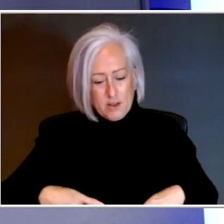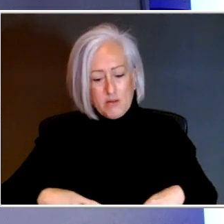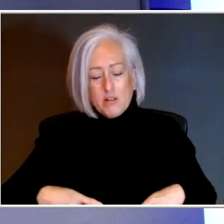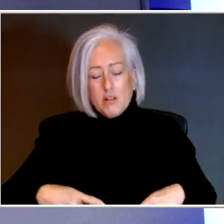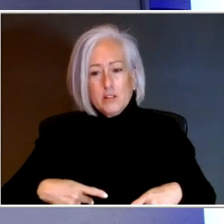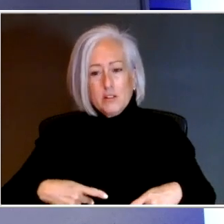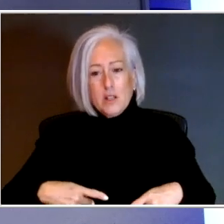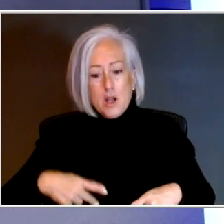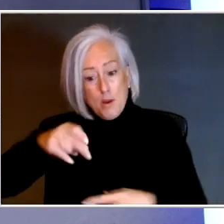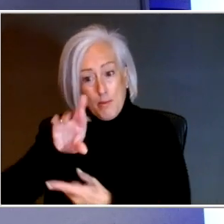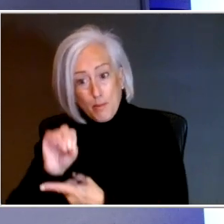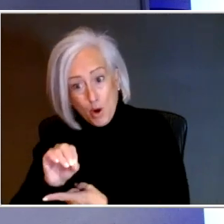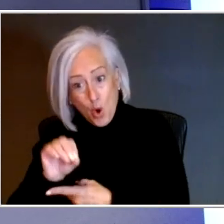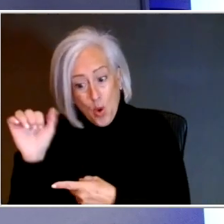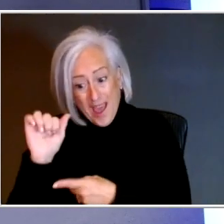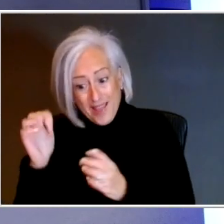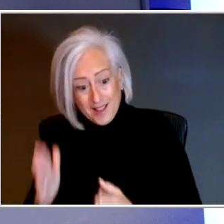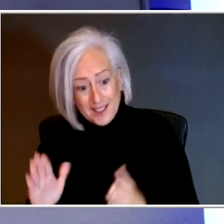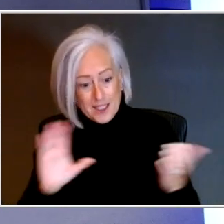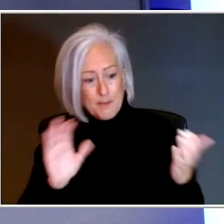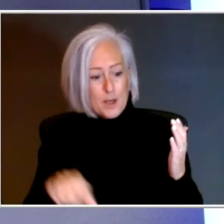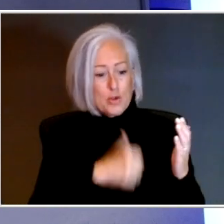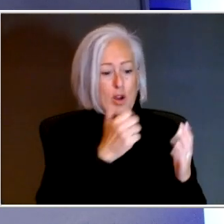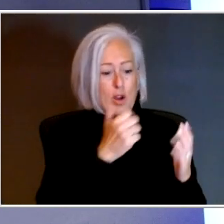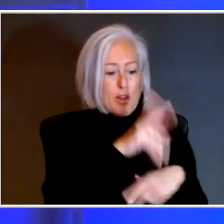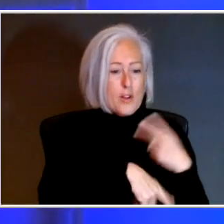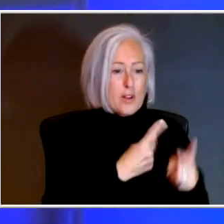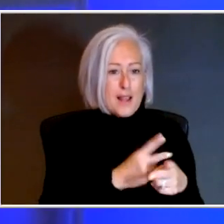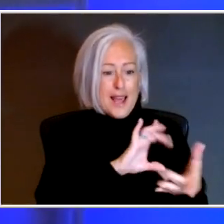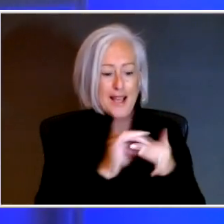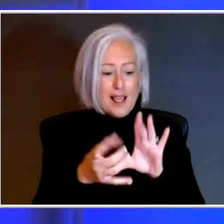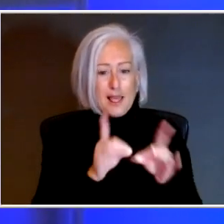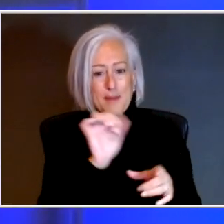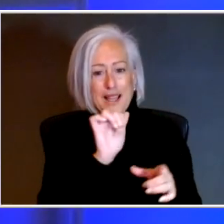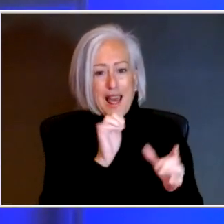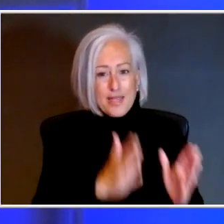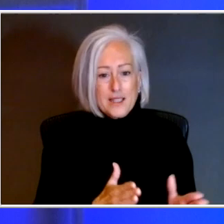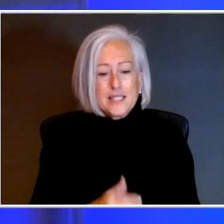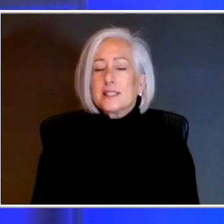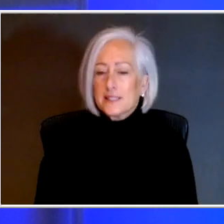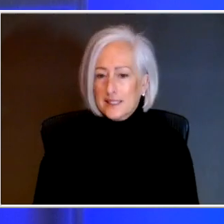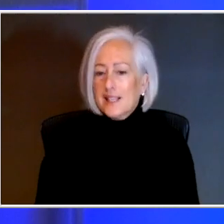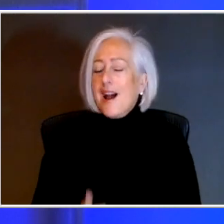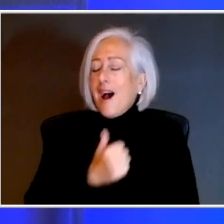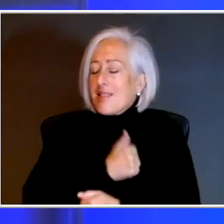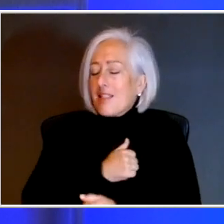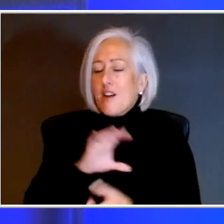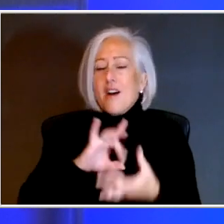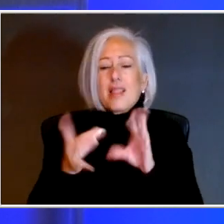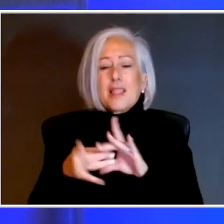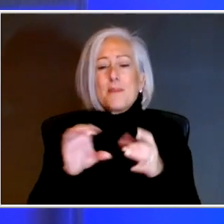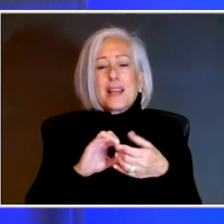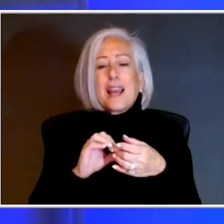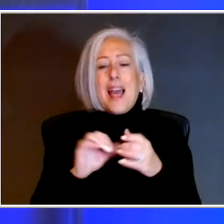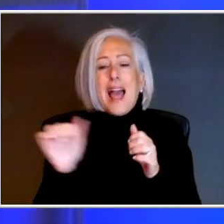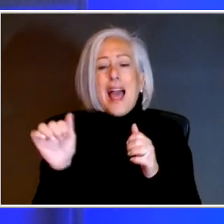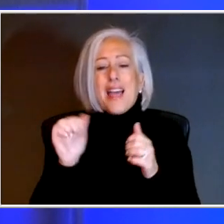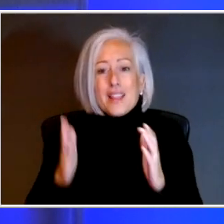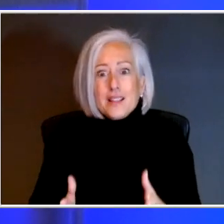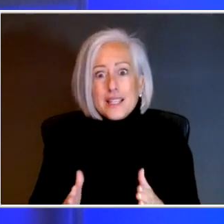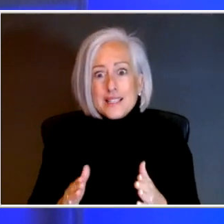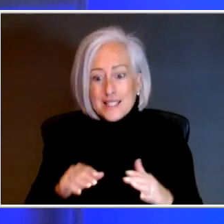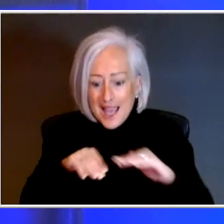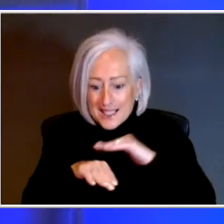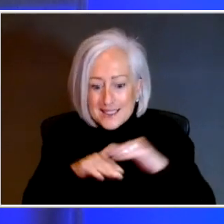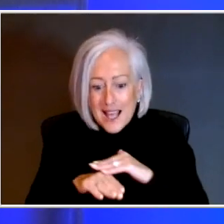pro versus the other type of pro, which is an Olympic athlete. Yeah, I love Olympic athletes because I think it's accessible and it's tangible for the